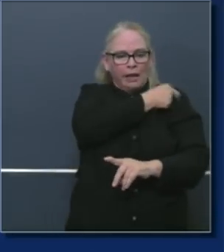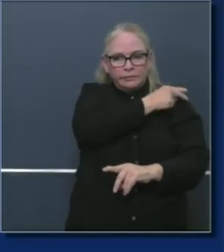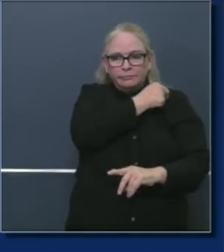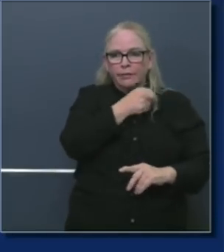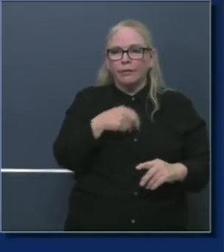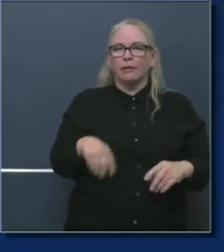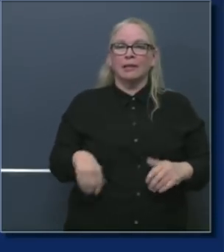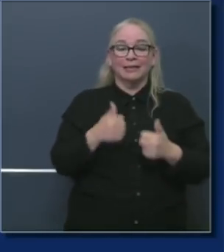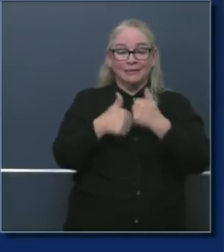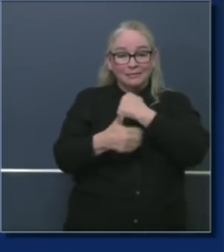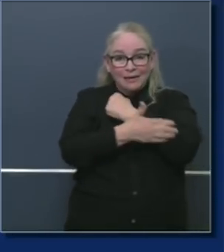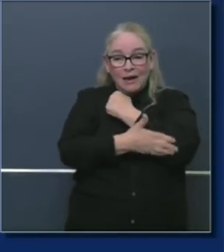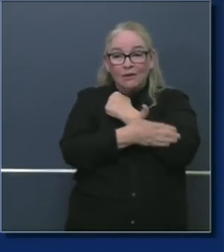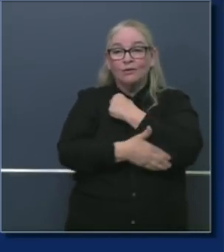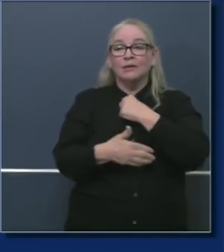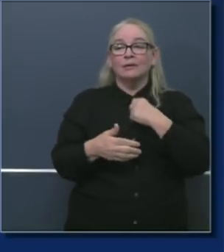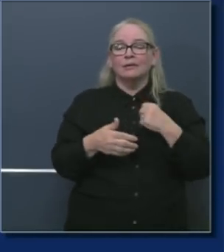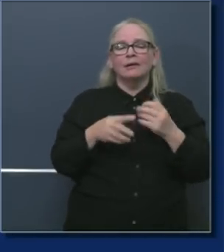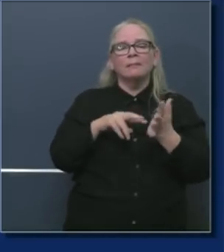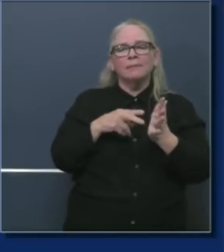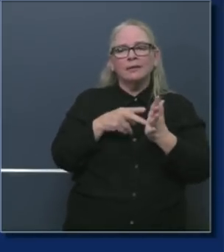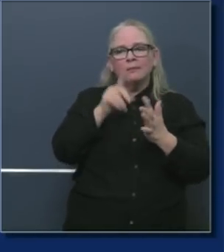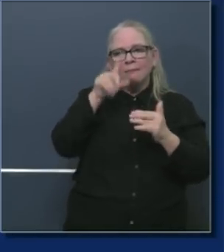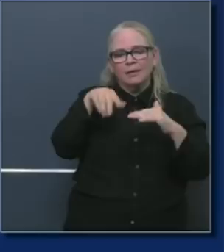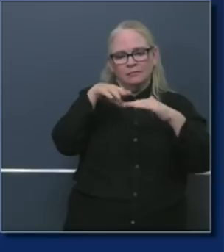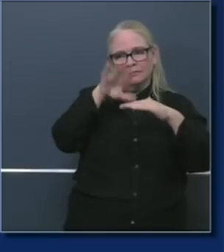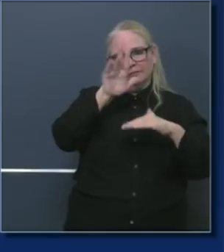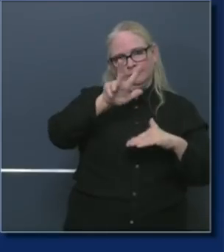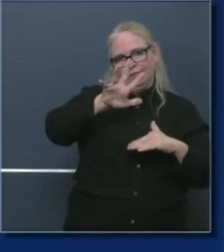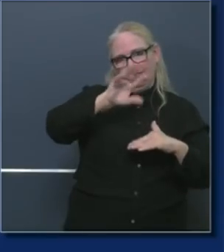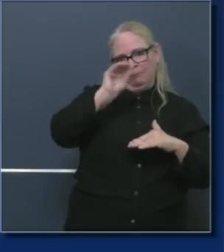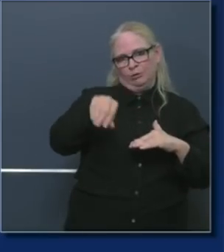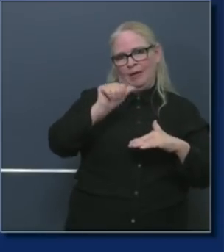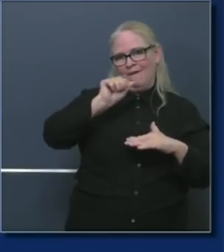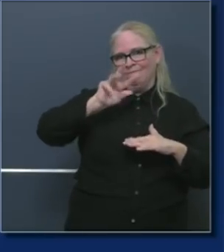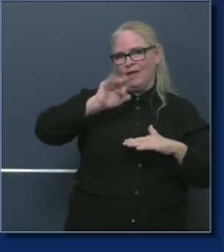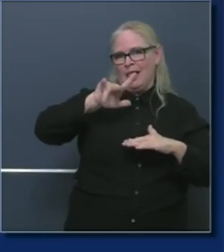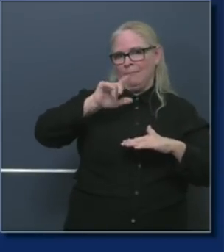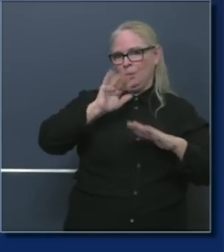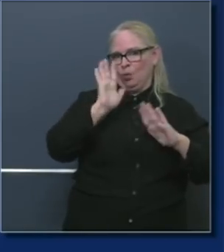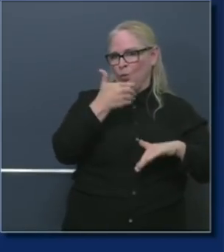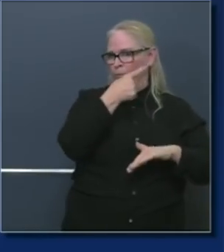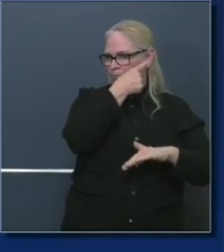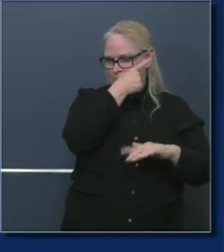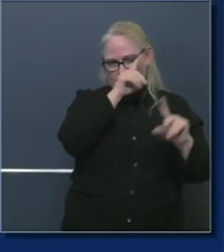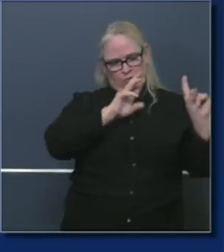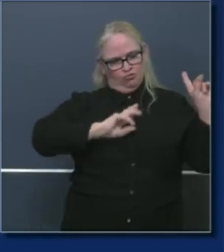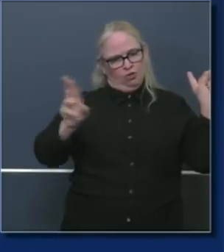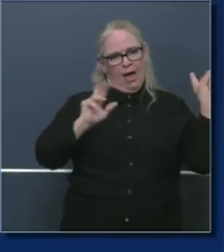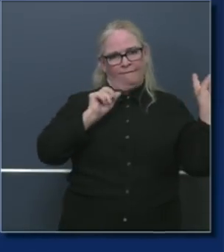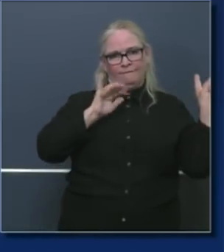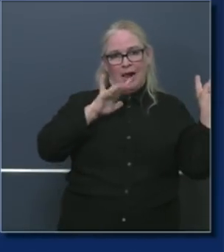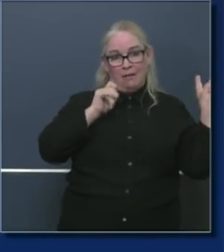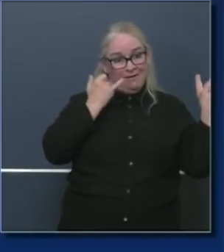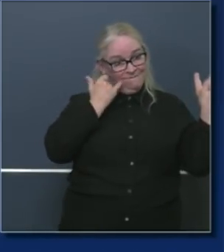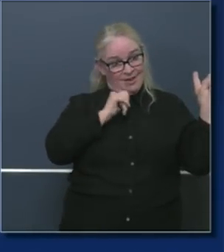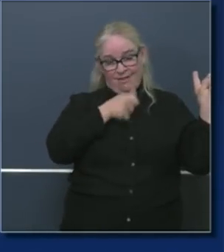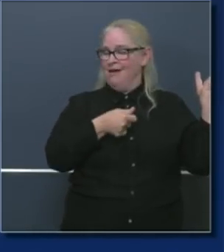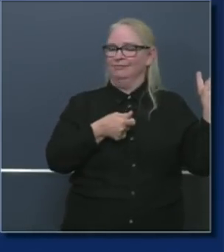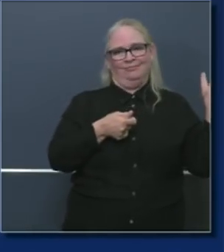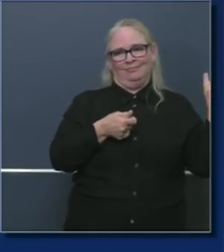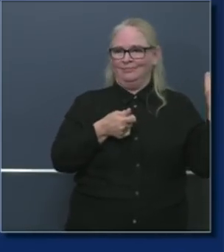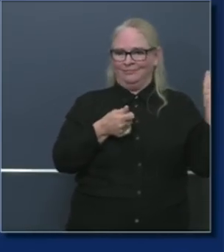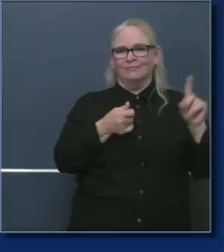a minimum of 35% in each of those counties' hospital systems to be able to